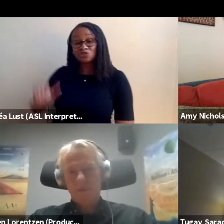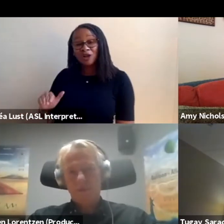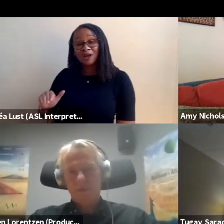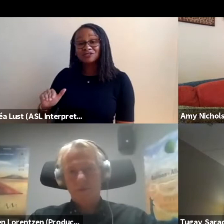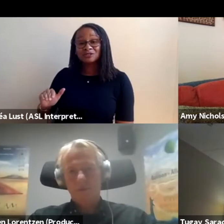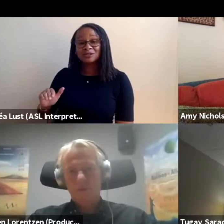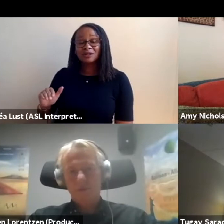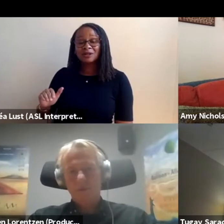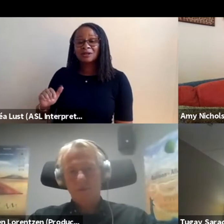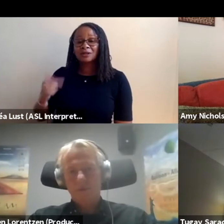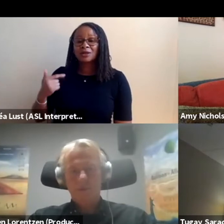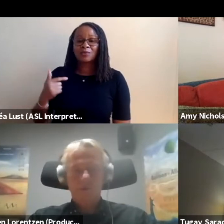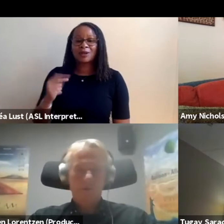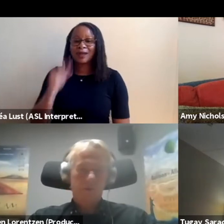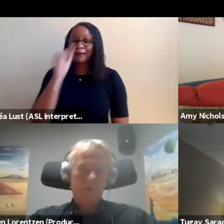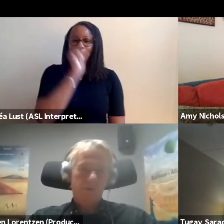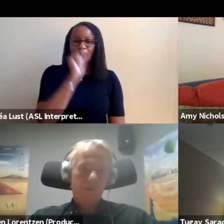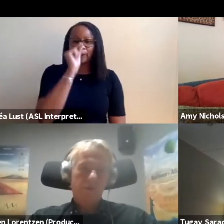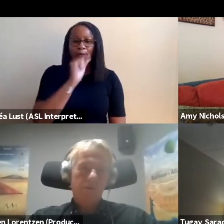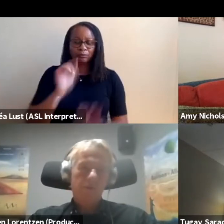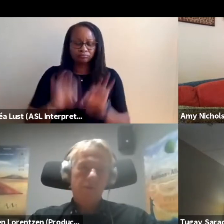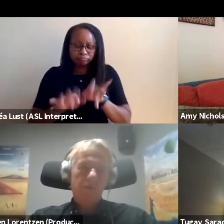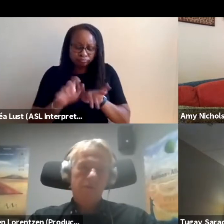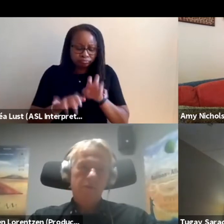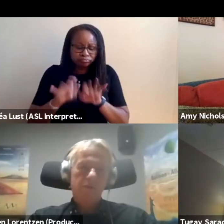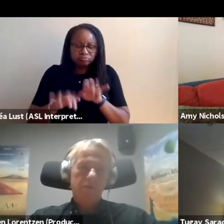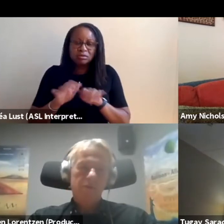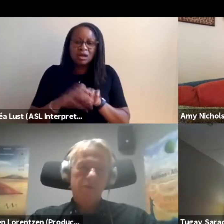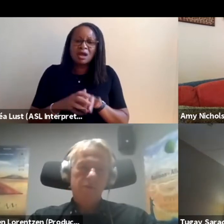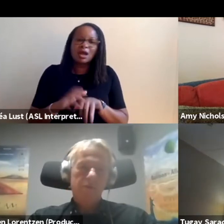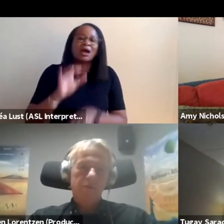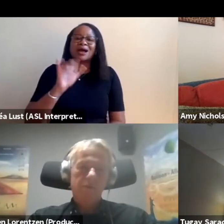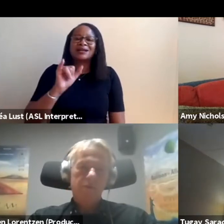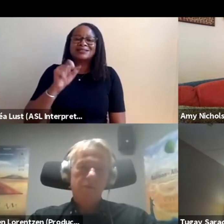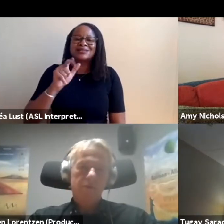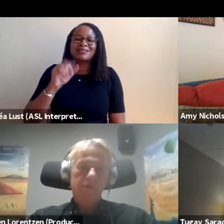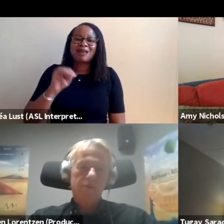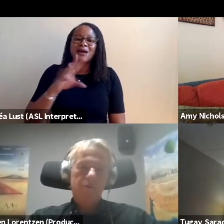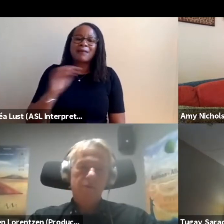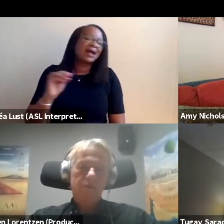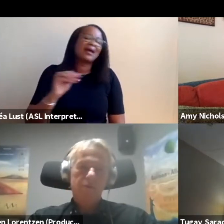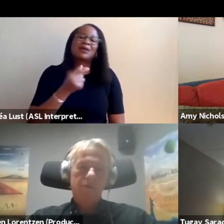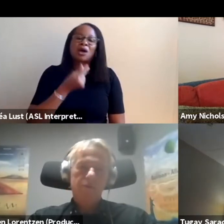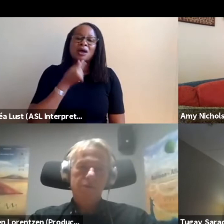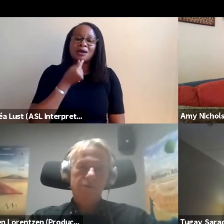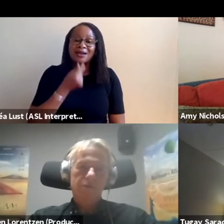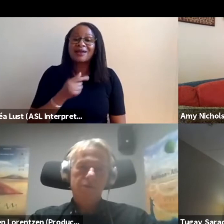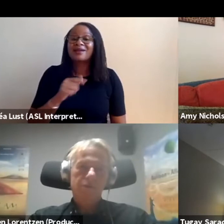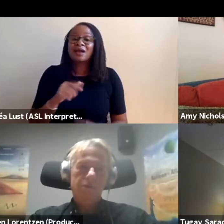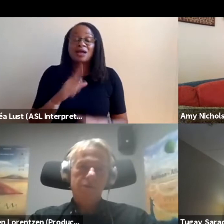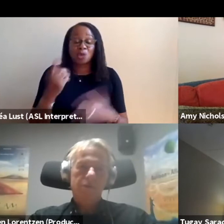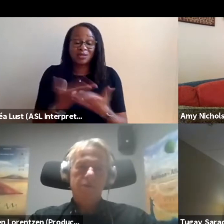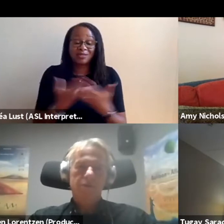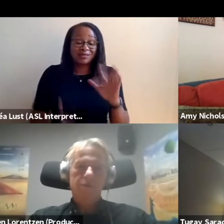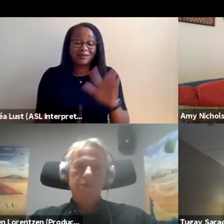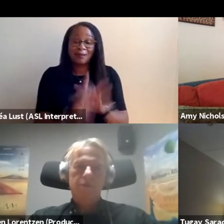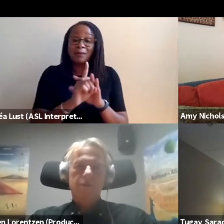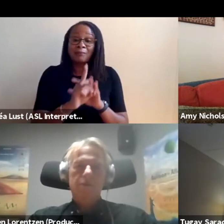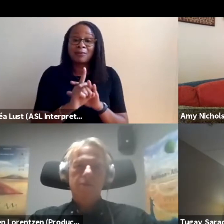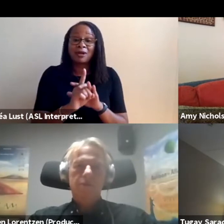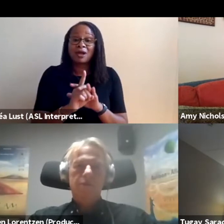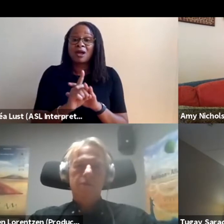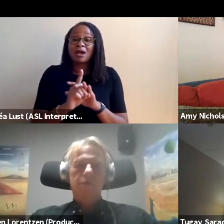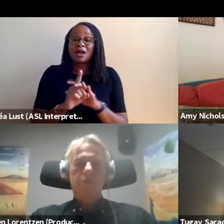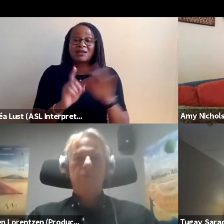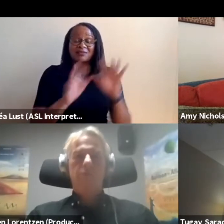Googled 10 years ago, when I Googled Islam and homosexuality, the only things that came up were forums